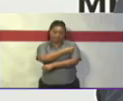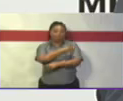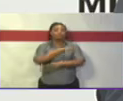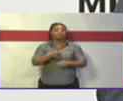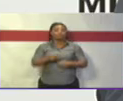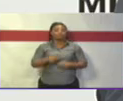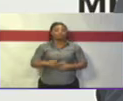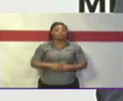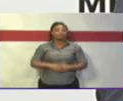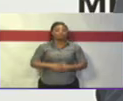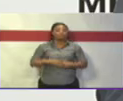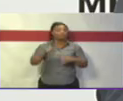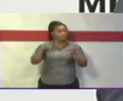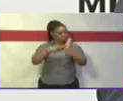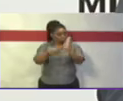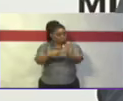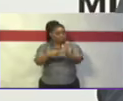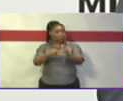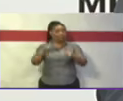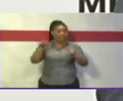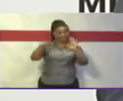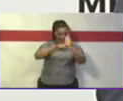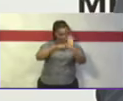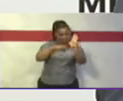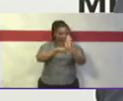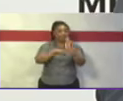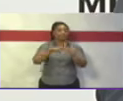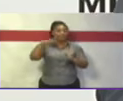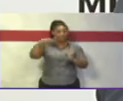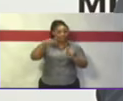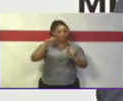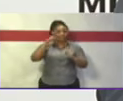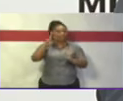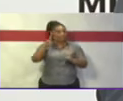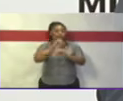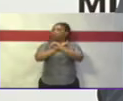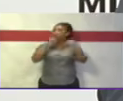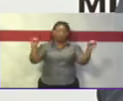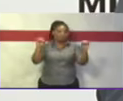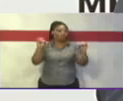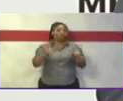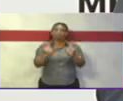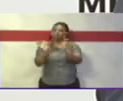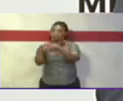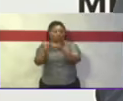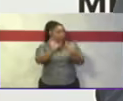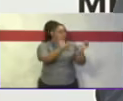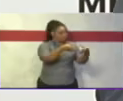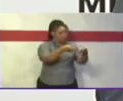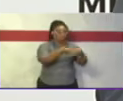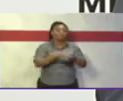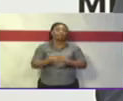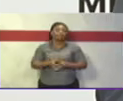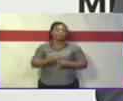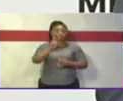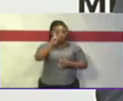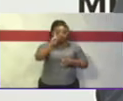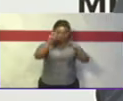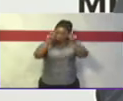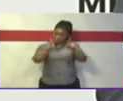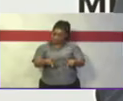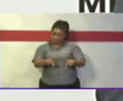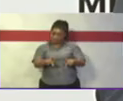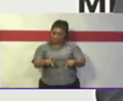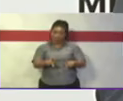have your negative PCR, you come into the country, there's no further quarantine for that individual. So with one case, as I said, the person would have